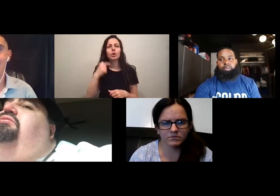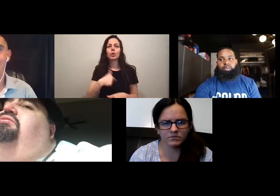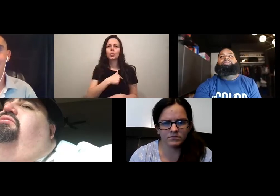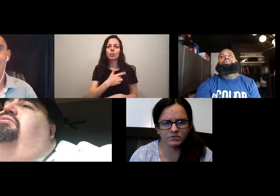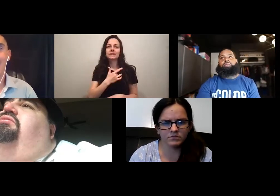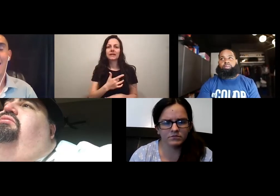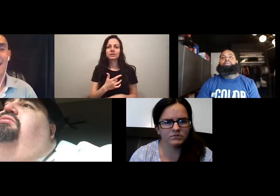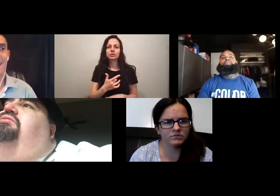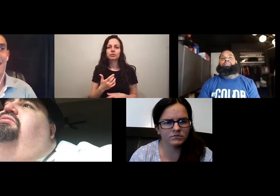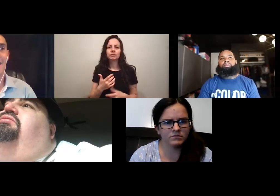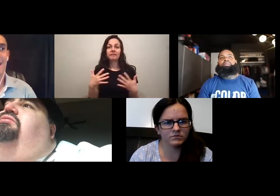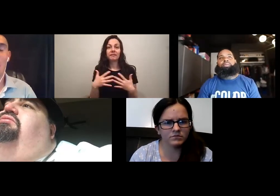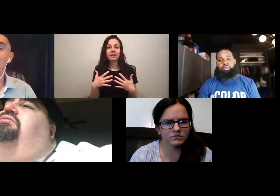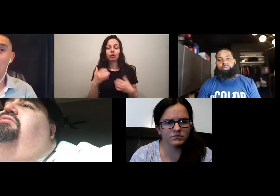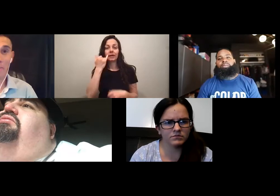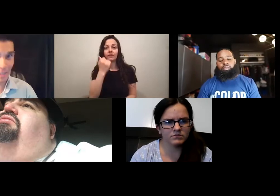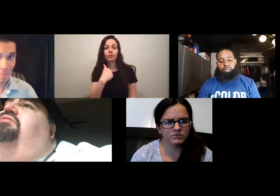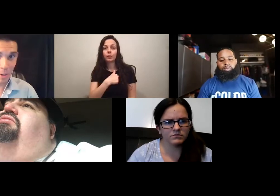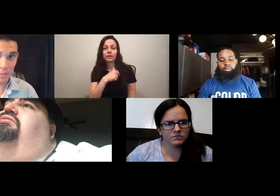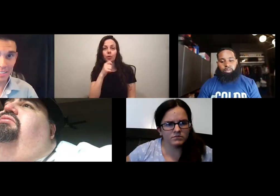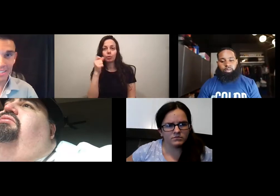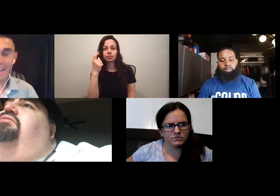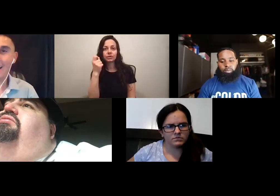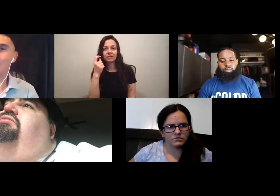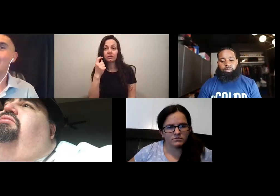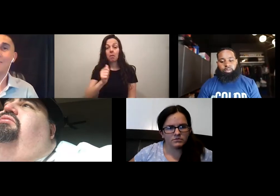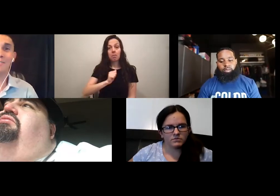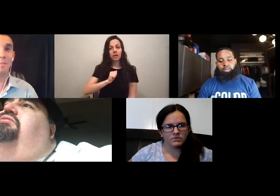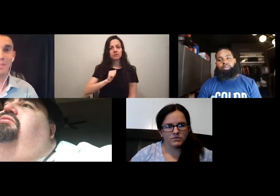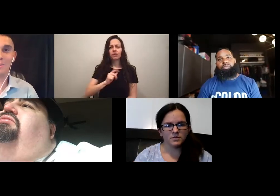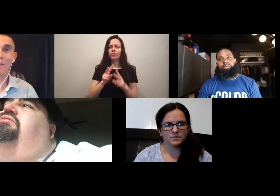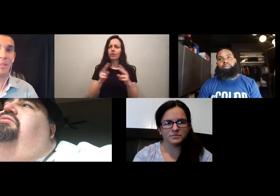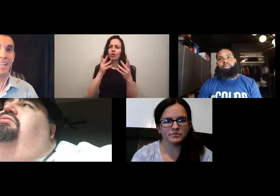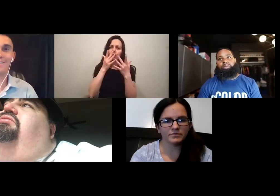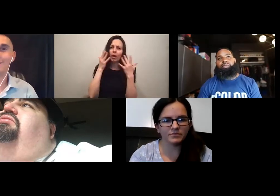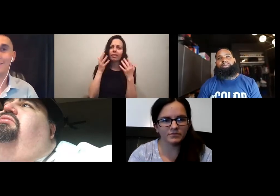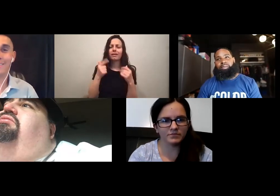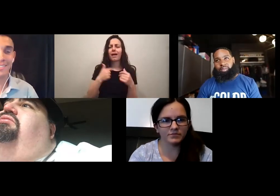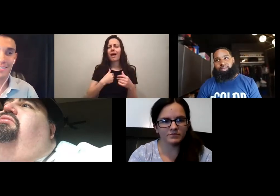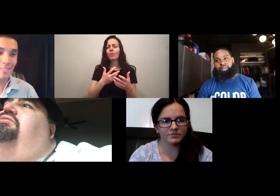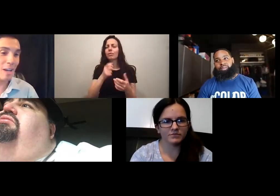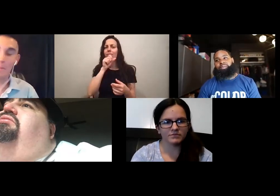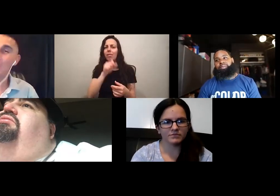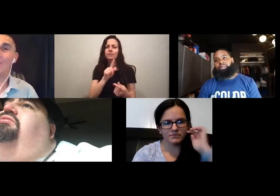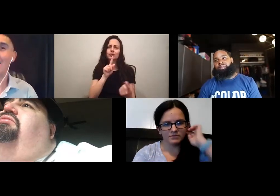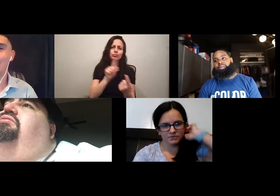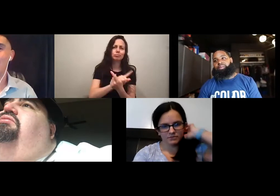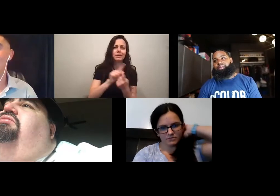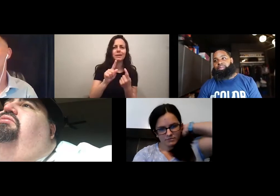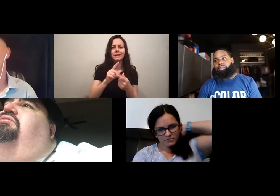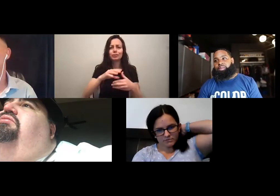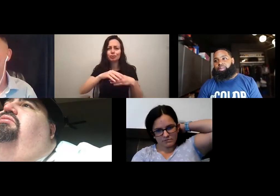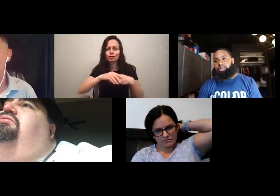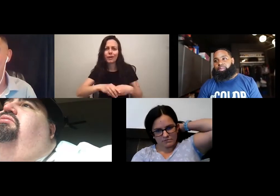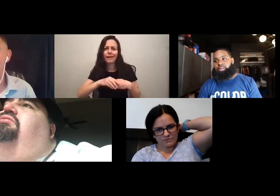understand. And I'm a very friendly person. I would love to meet you. I would like to just come and shake your hand